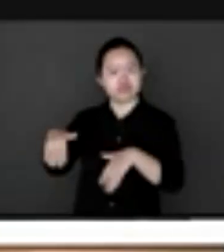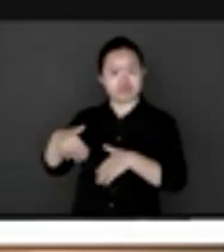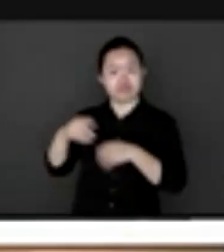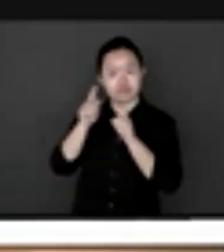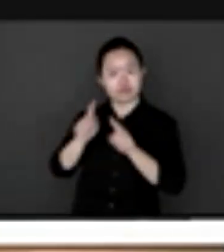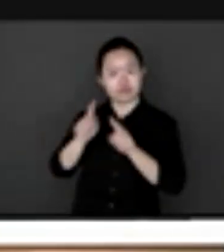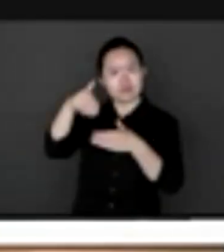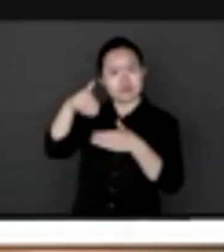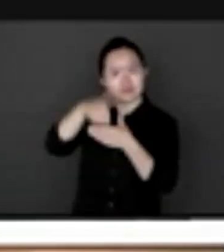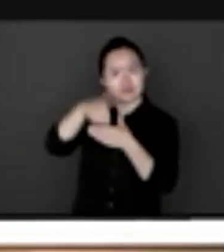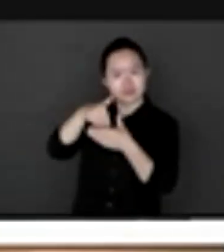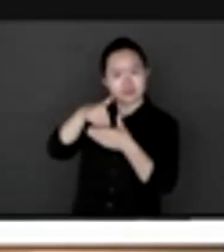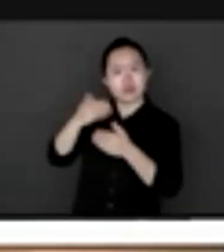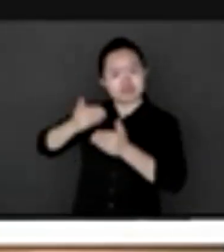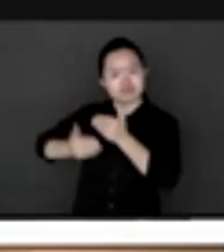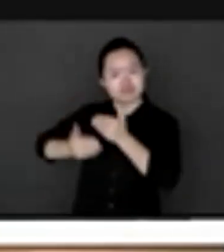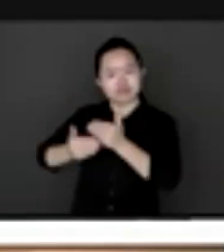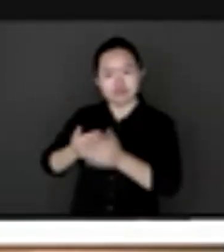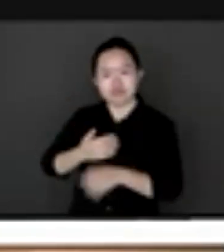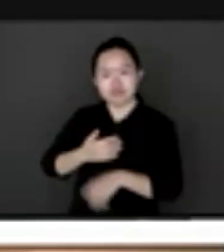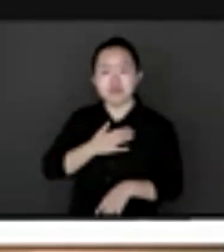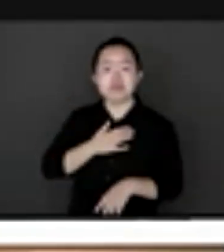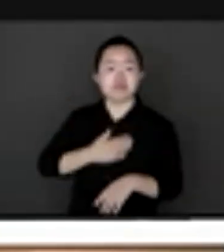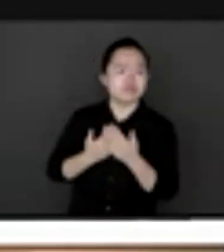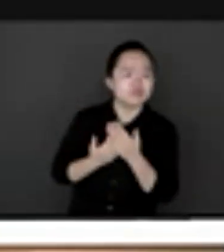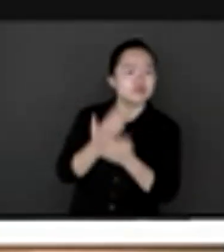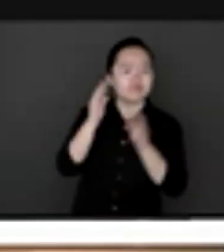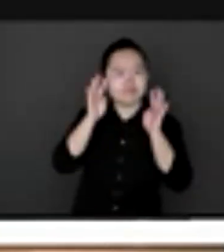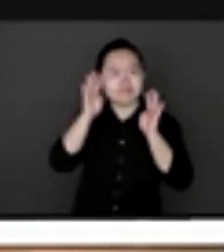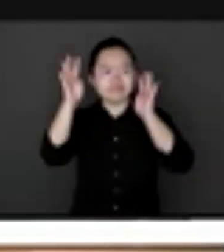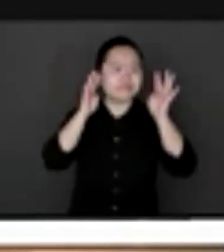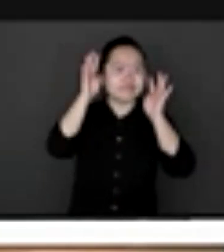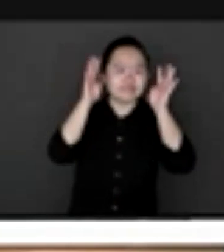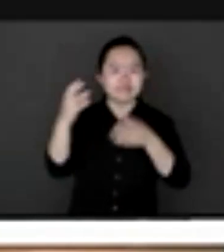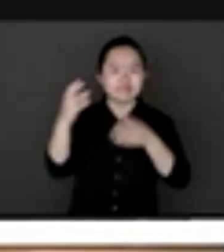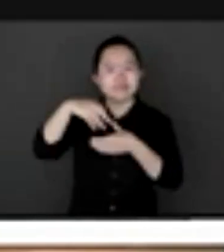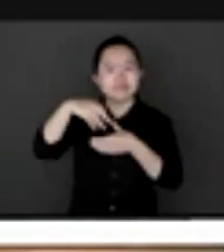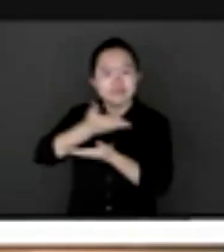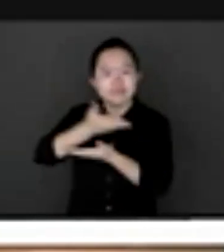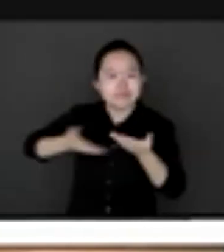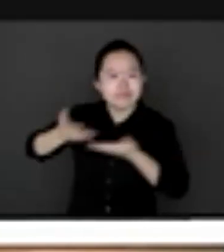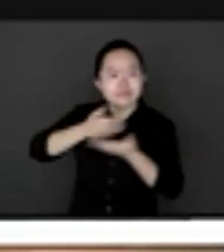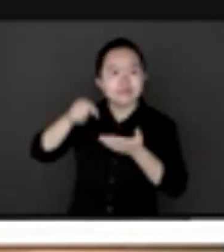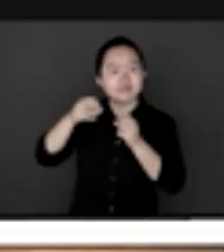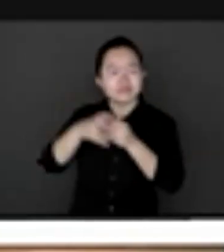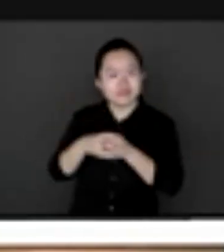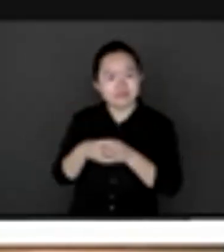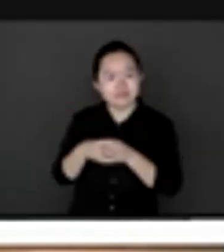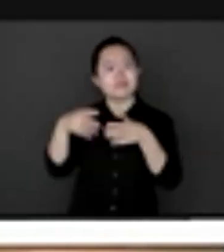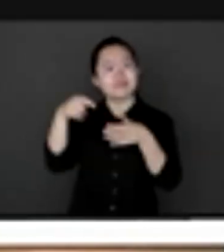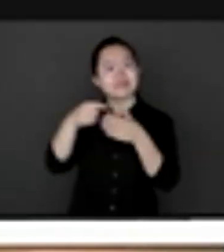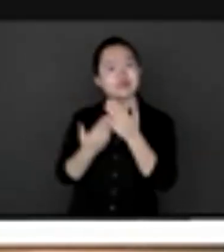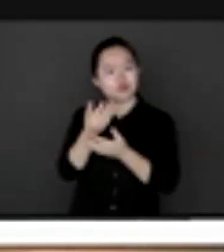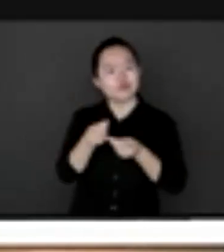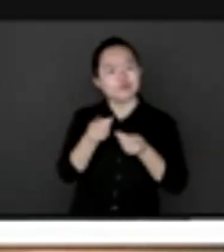We are knowledge exchange oriented, meaning we want to share knowledge. We want to also acquire knowledge, from society, in this